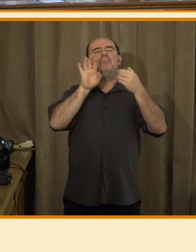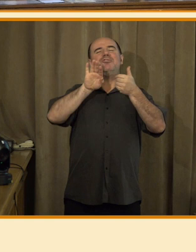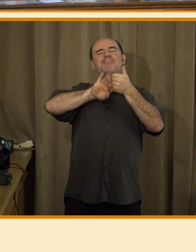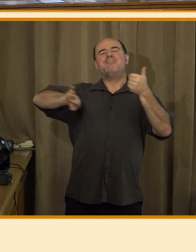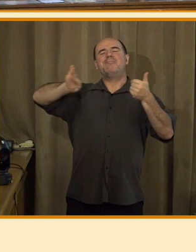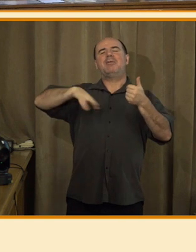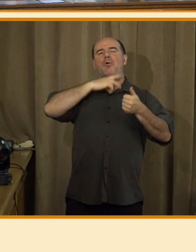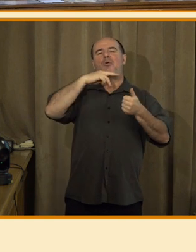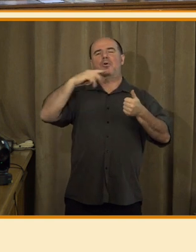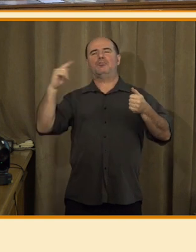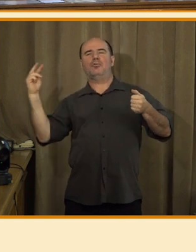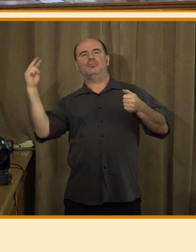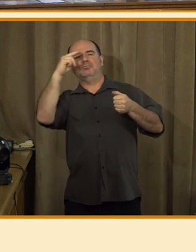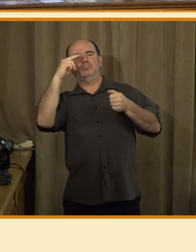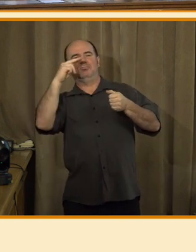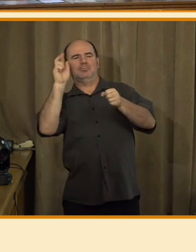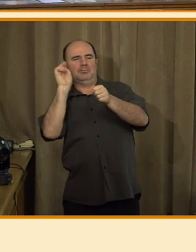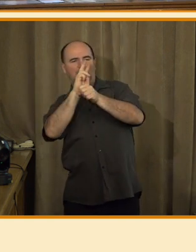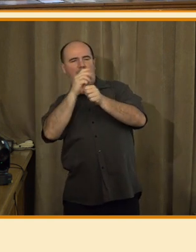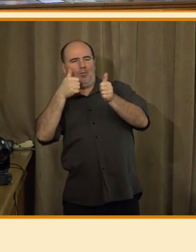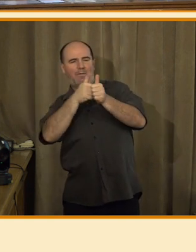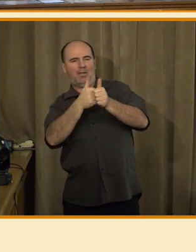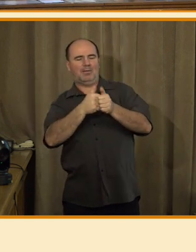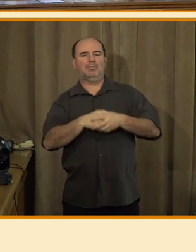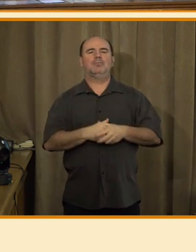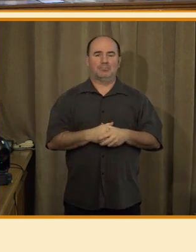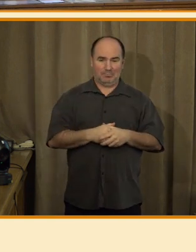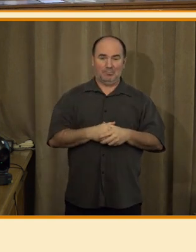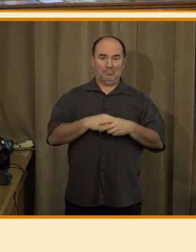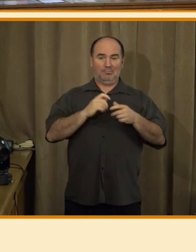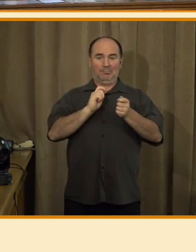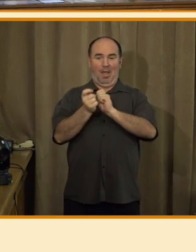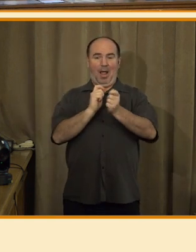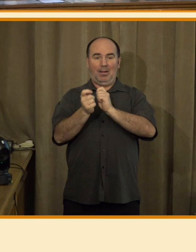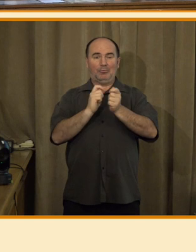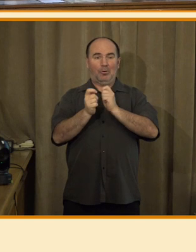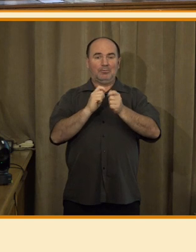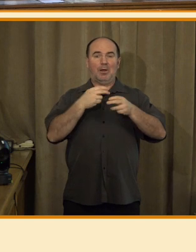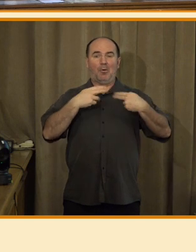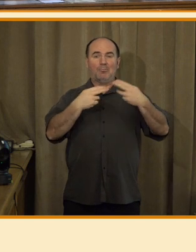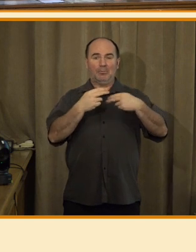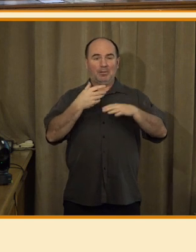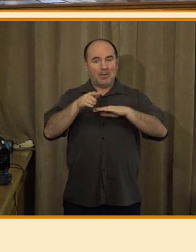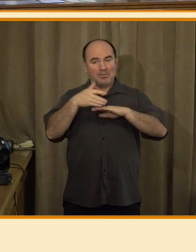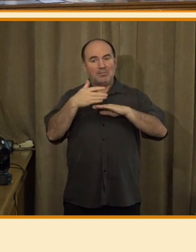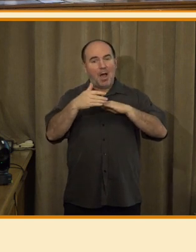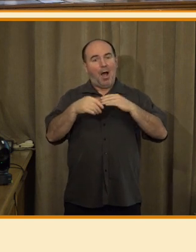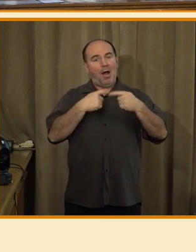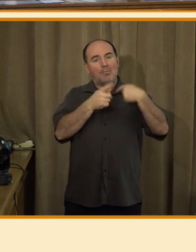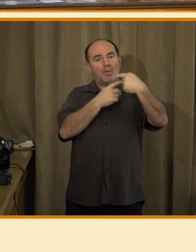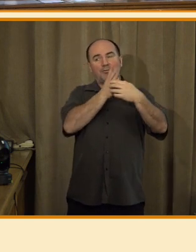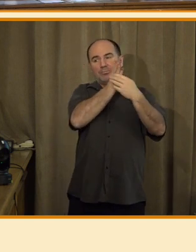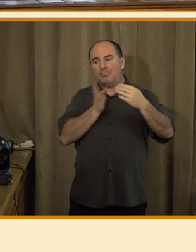so happens. The in the Norsk, course, going through the other state. In this